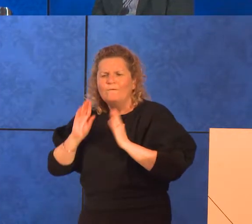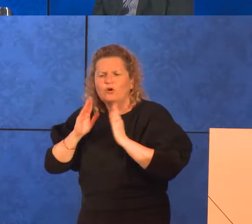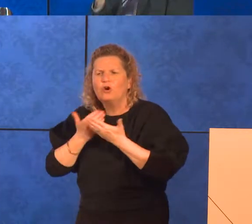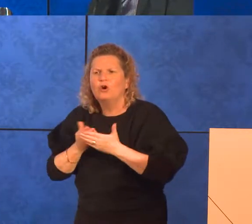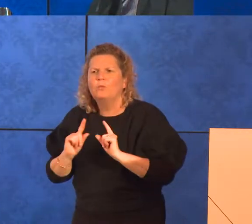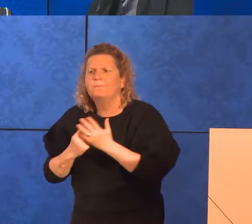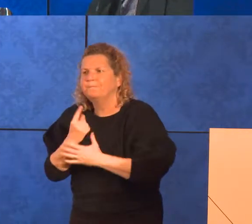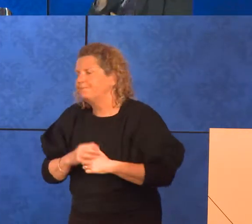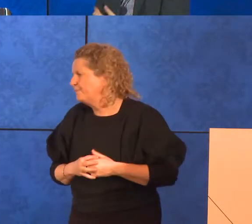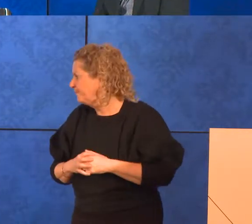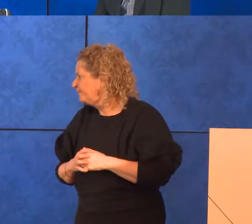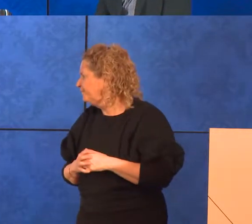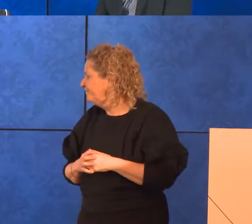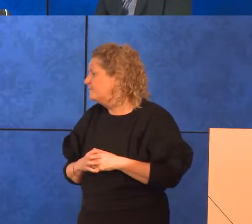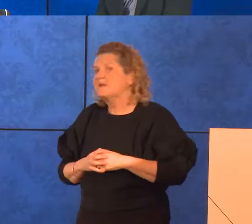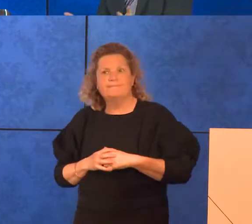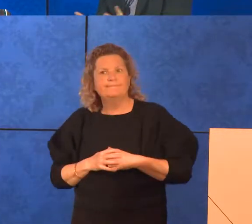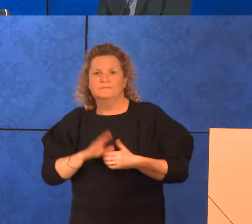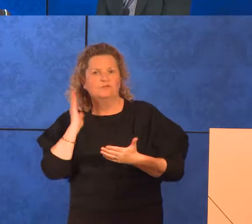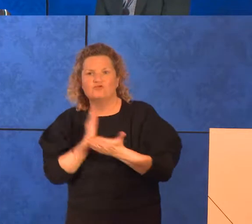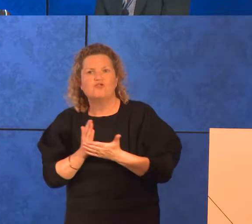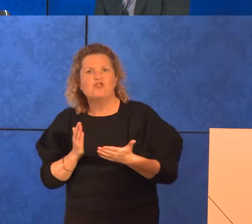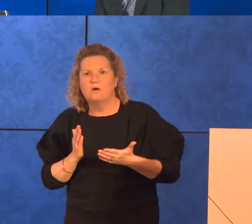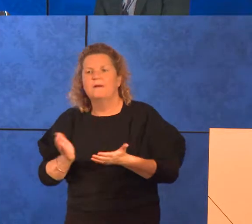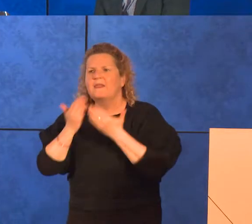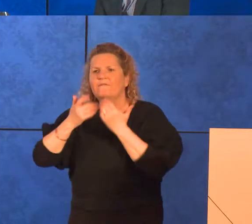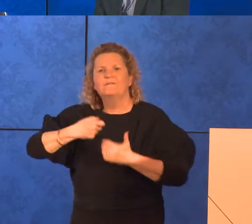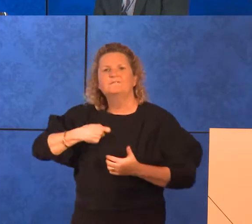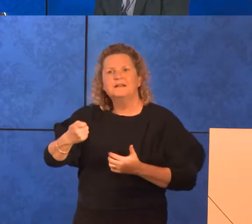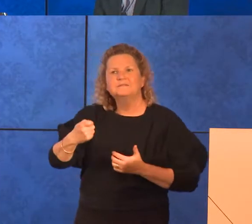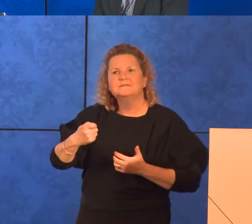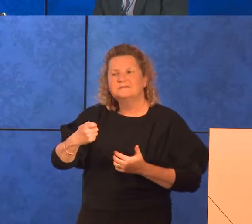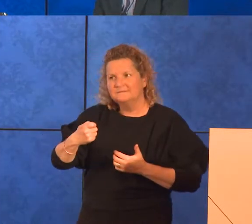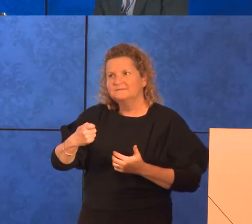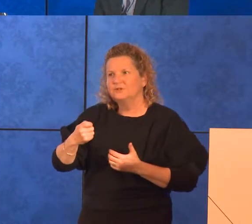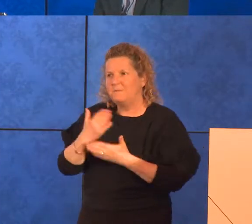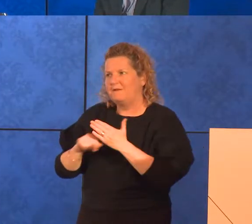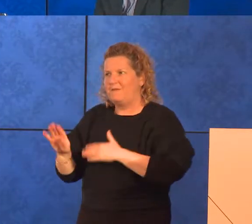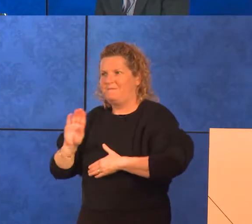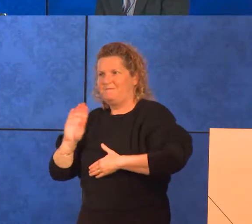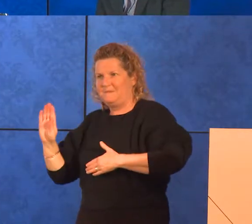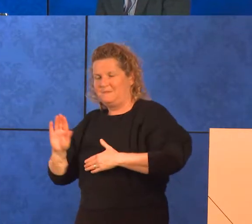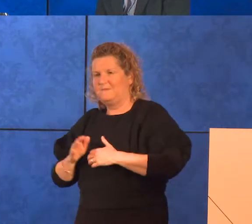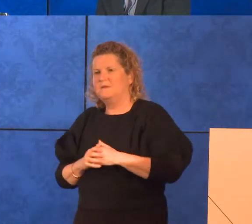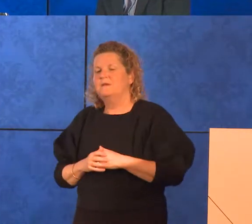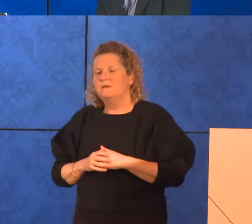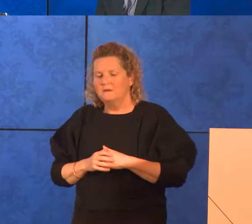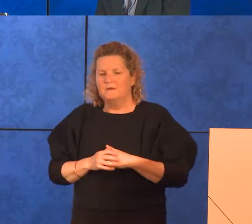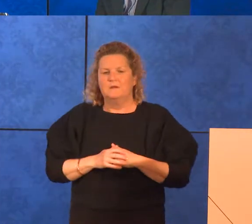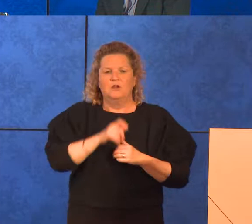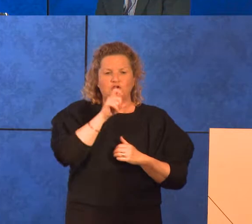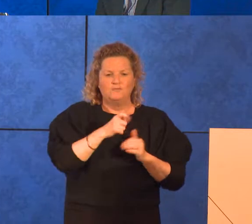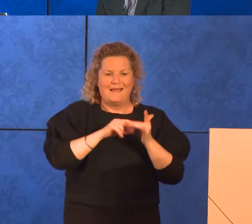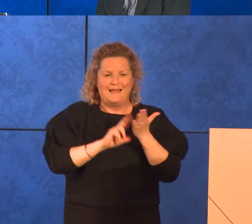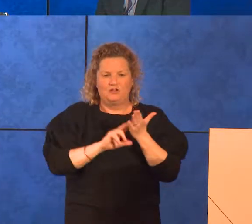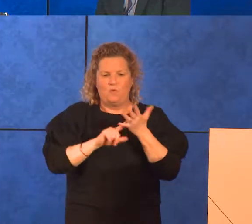on. Sure. Well, thank you very much for the invitation to be part of the panel today. Consumer Action Law Centre were